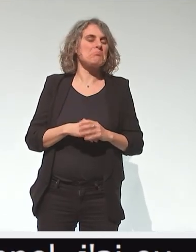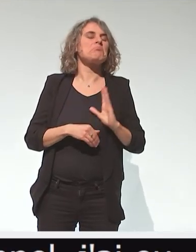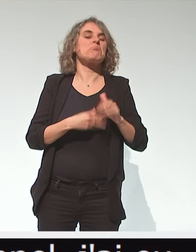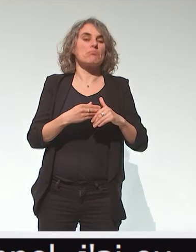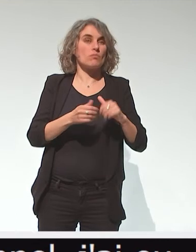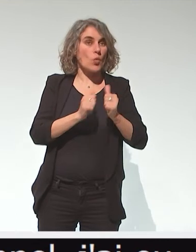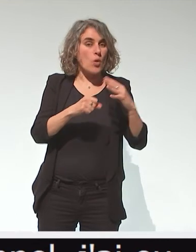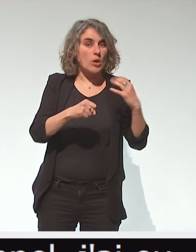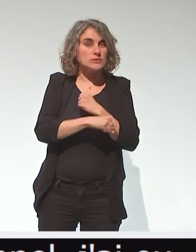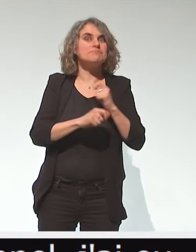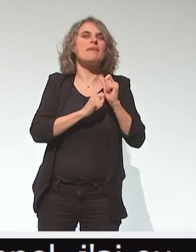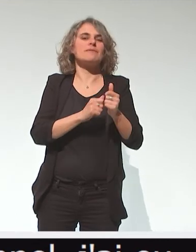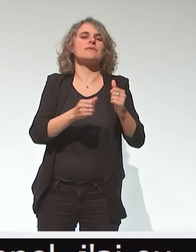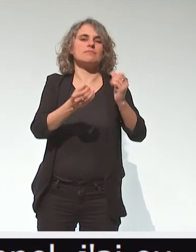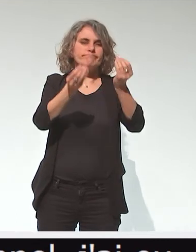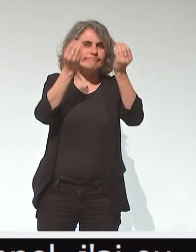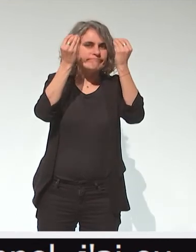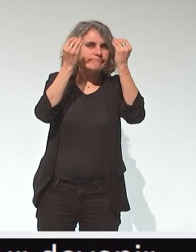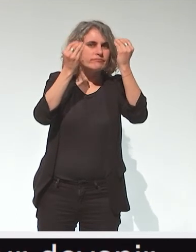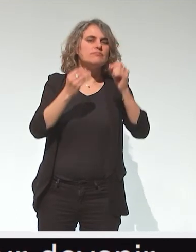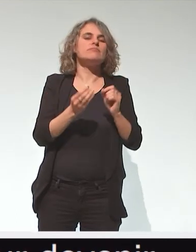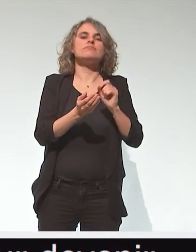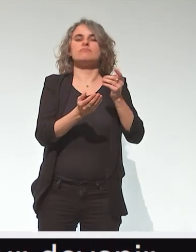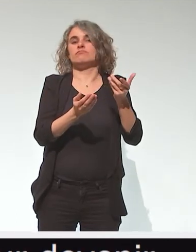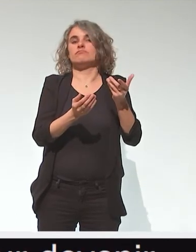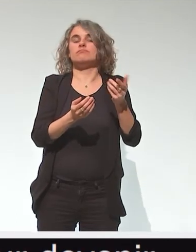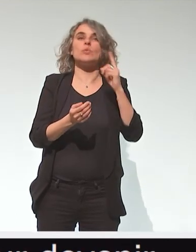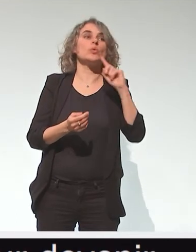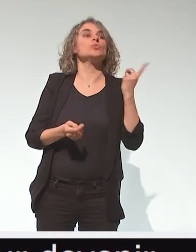After being successful in that competitive process, I